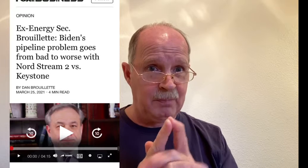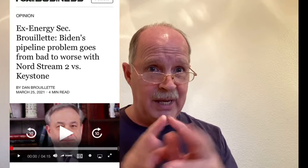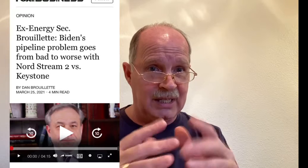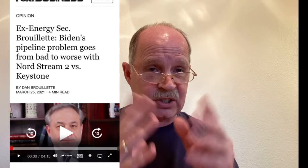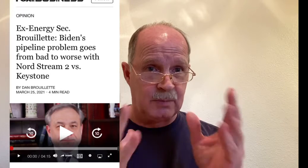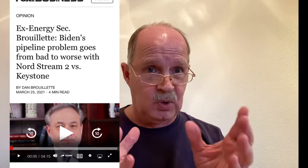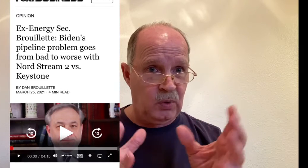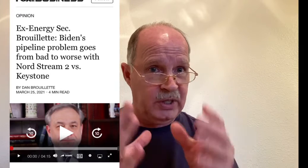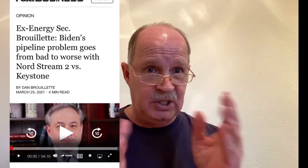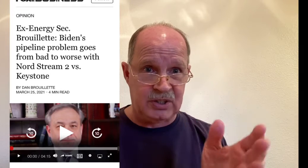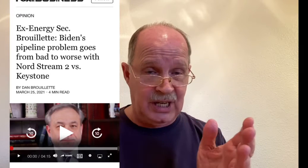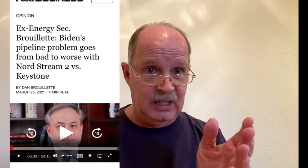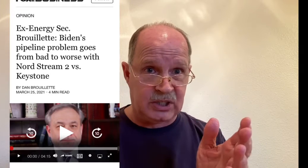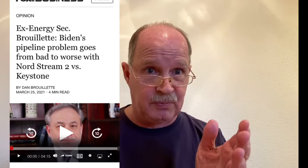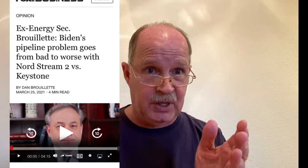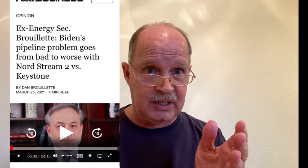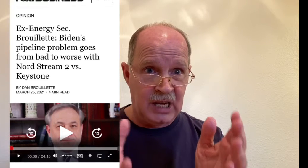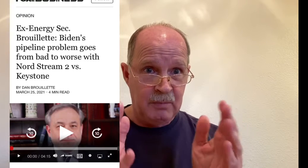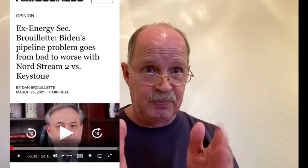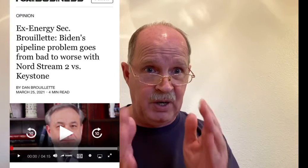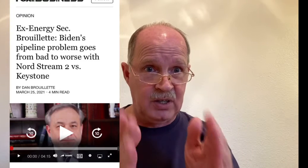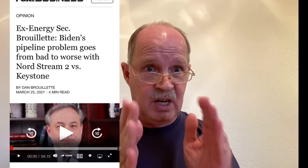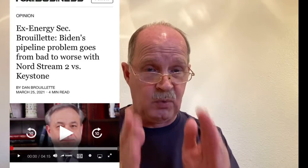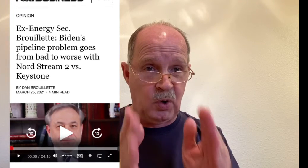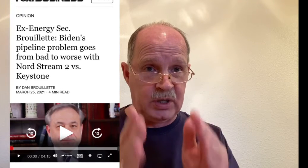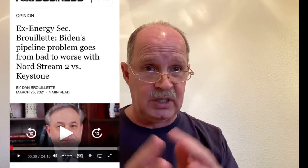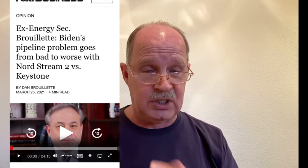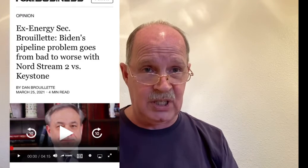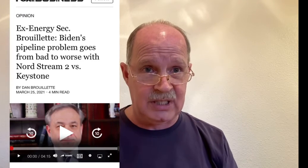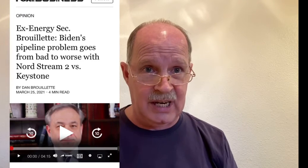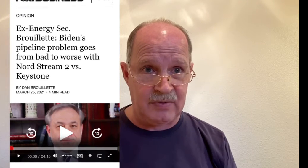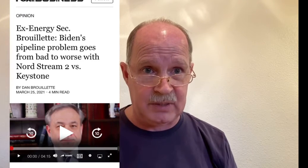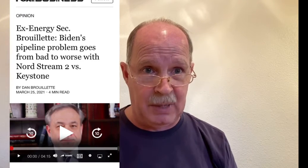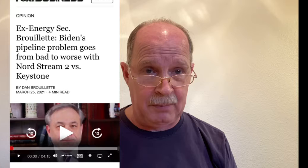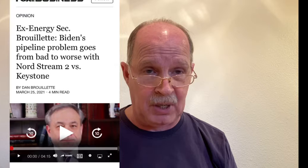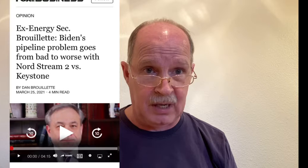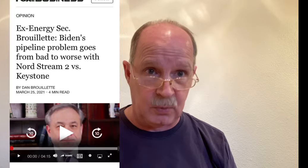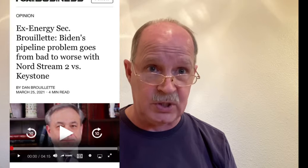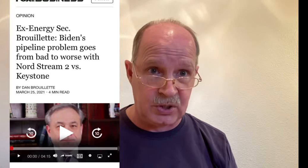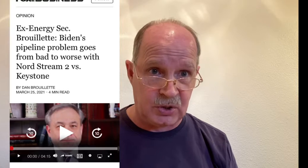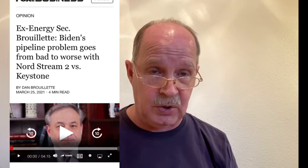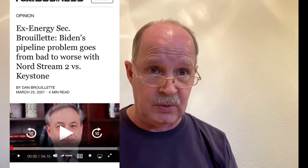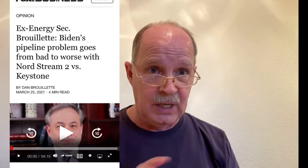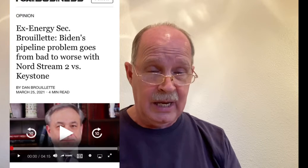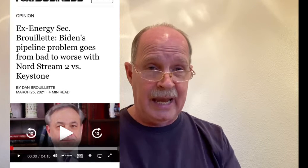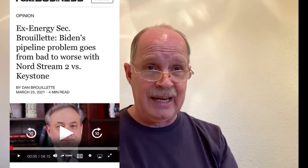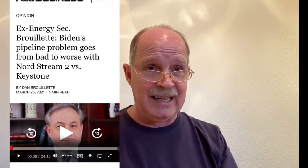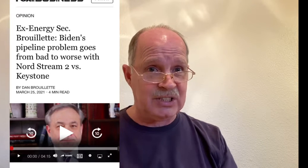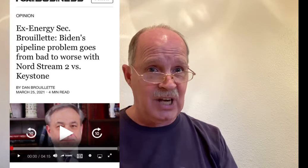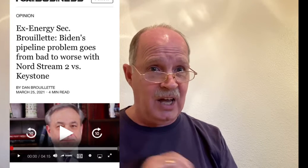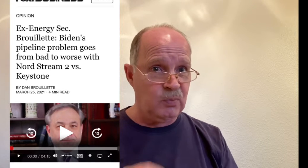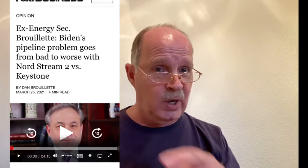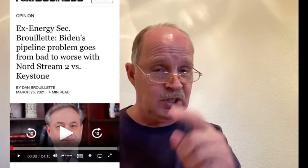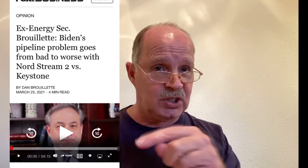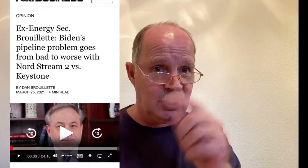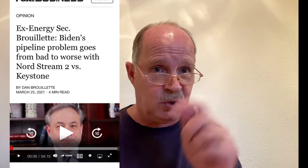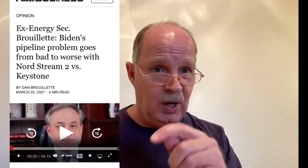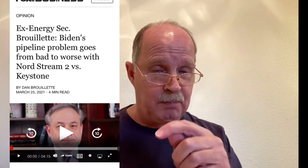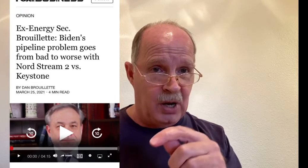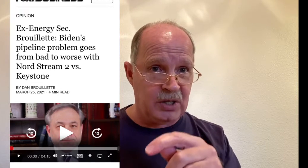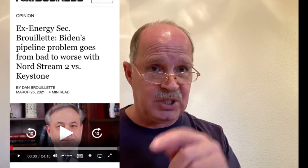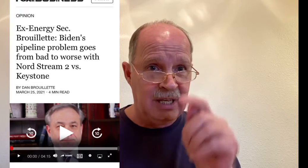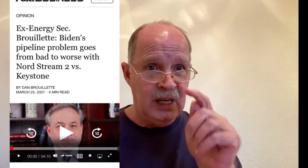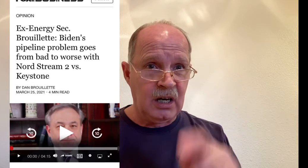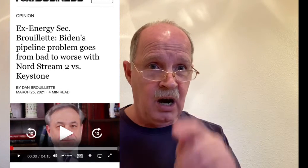can. They're making some noise. They're saying some things, but they're not working to shut down this pipeline, which is true. And wasn't just a